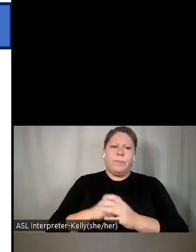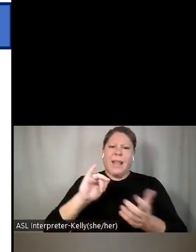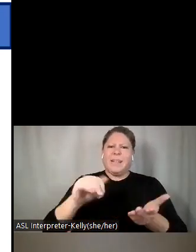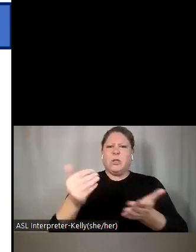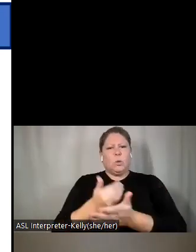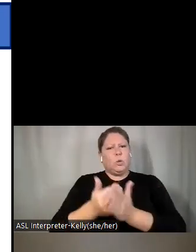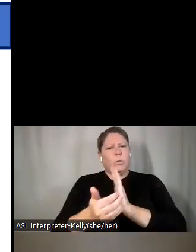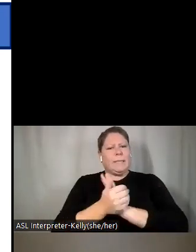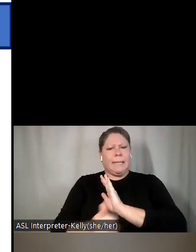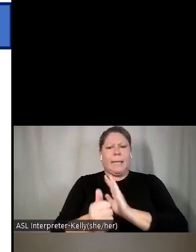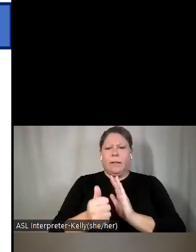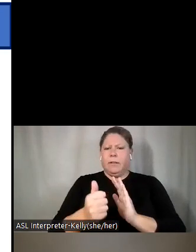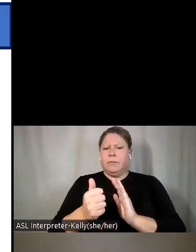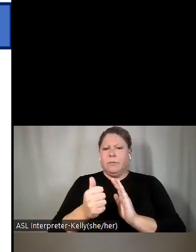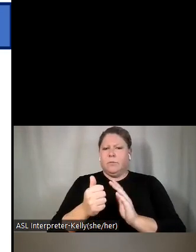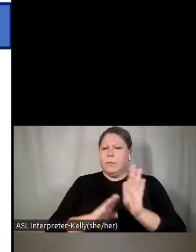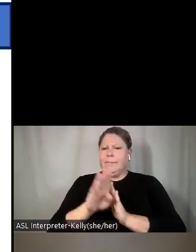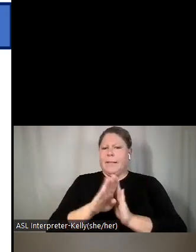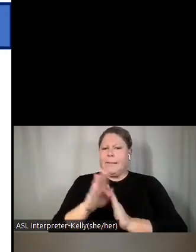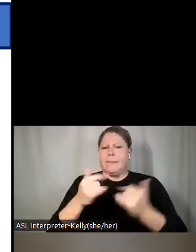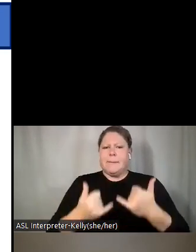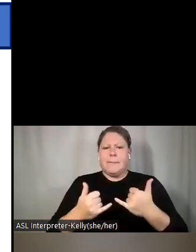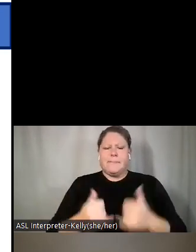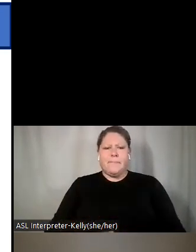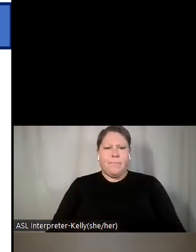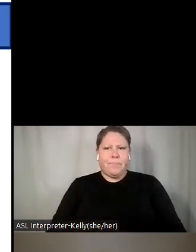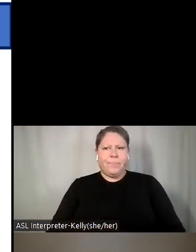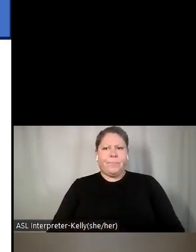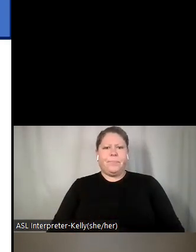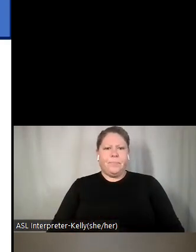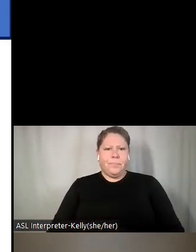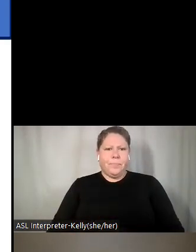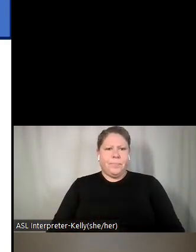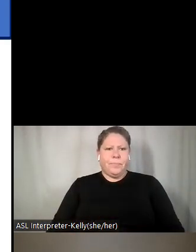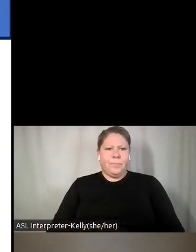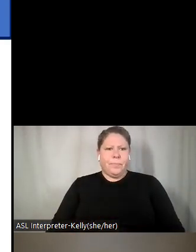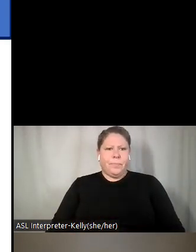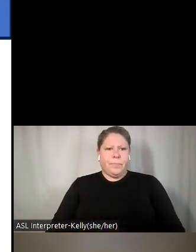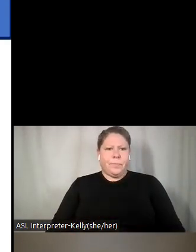capacity that we're working to build within CDPH. Next slide.